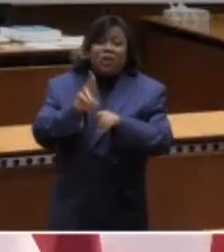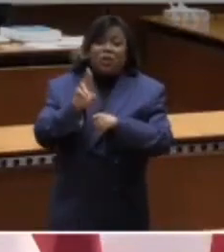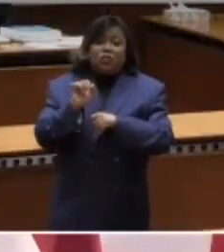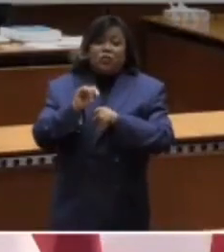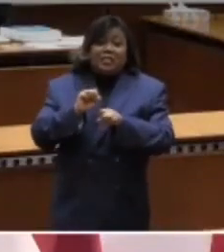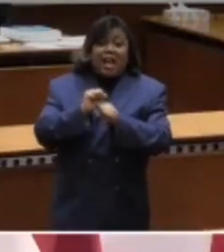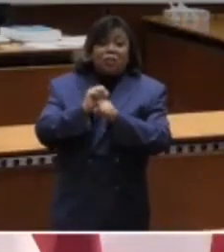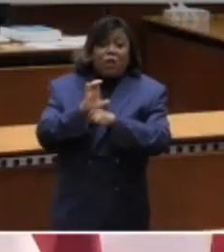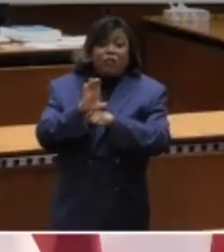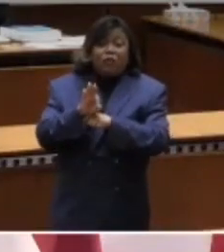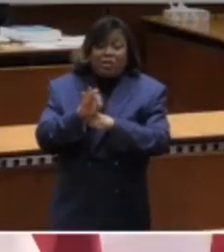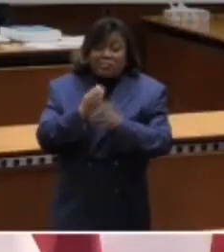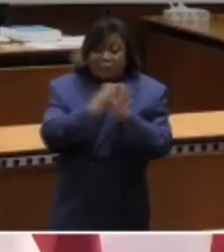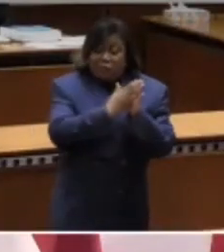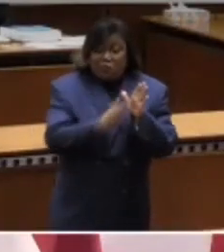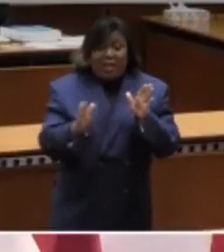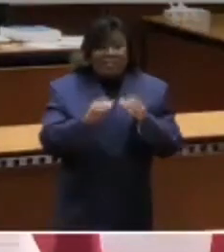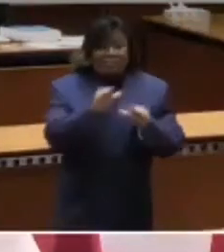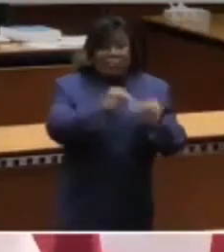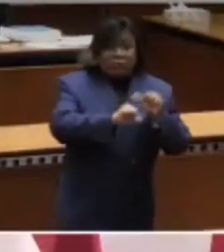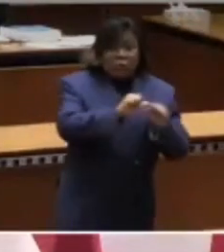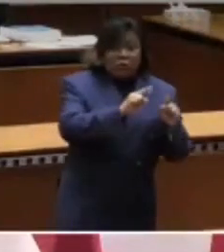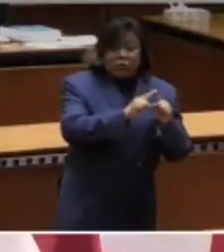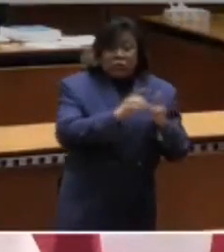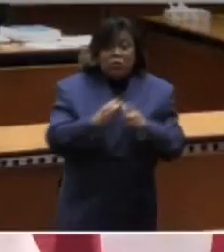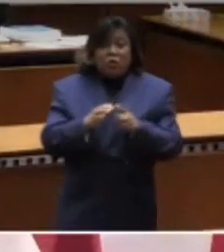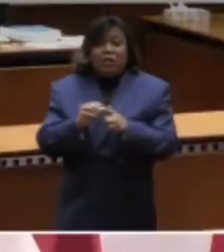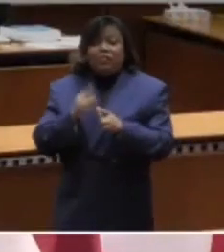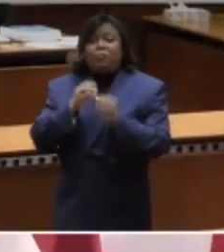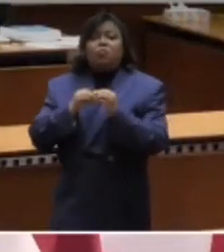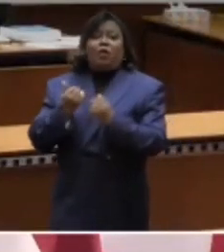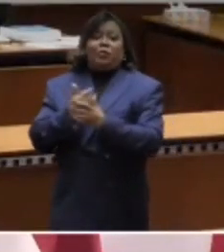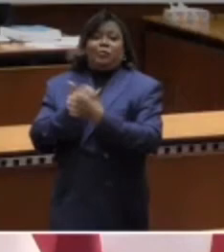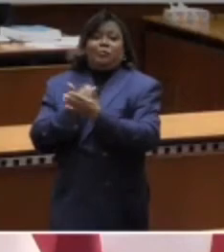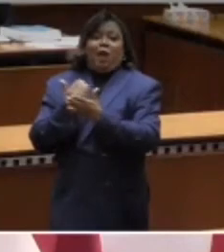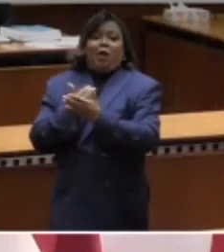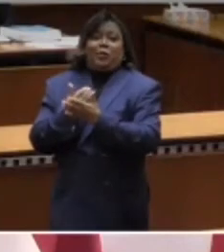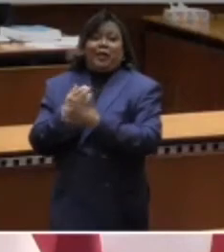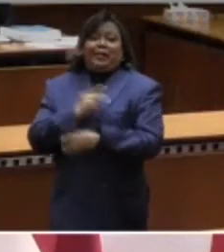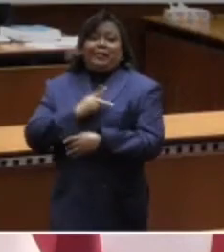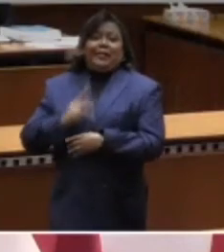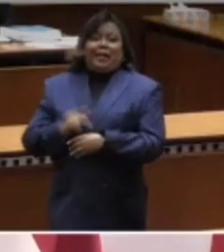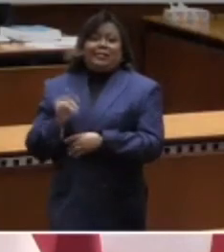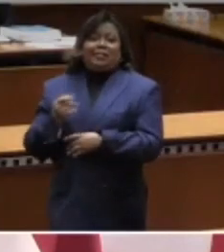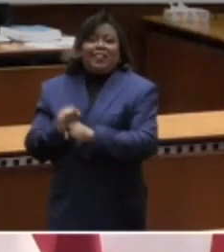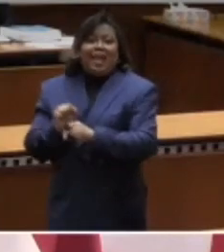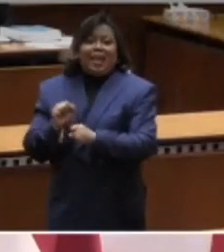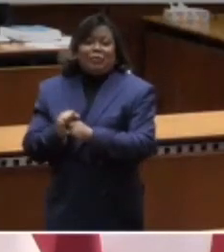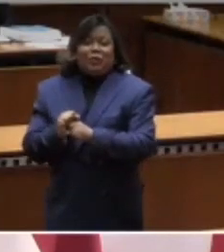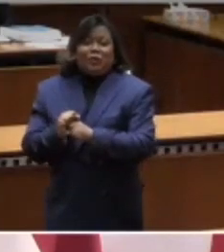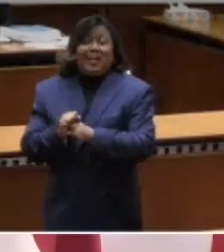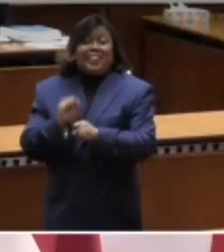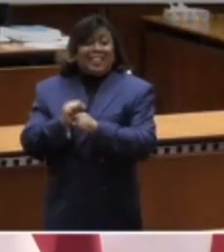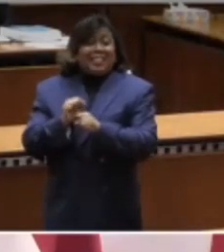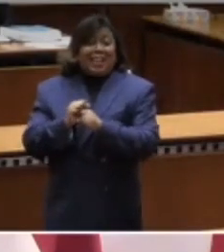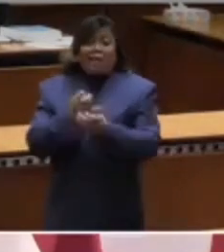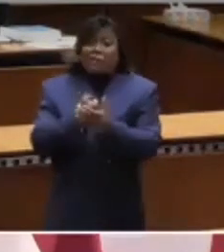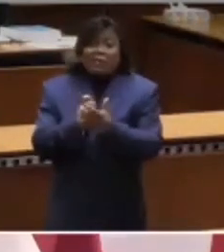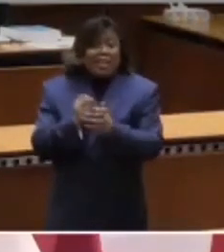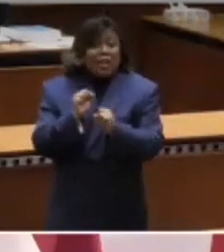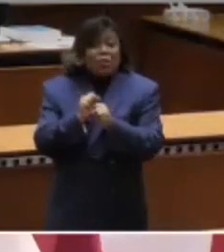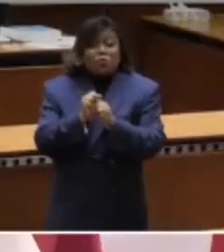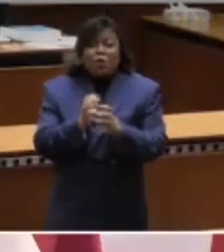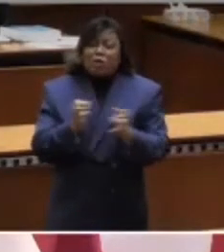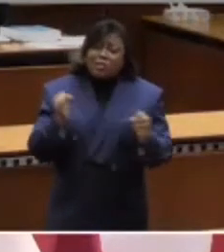unionized workforce that ranged from socialists to the more moderate Knights of Labor. There was labor unrest as